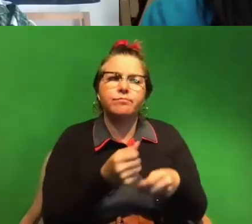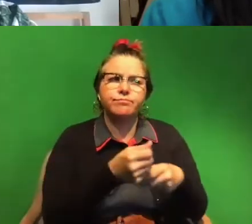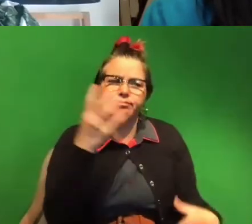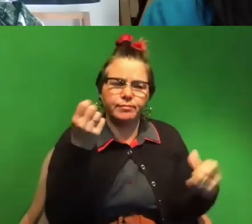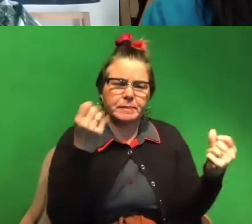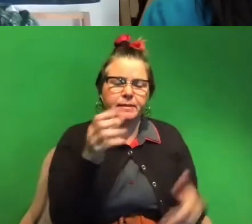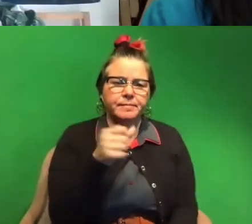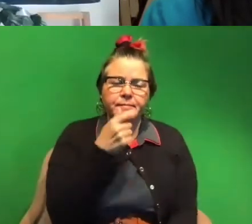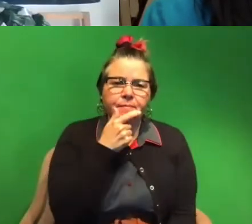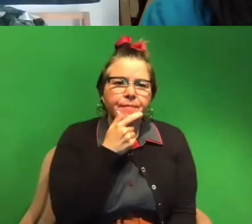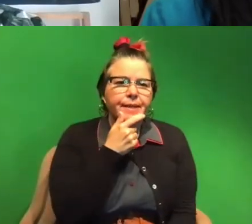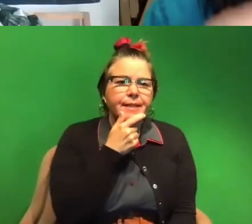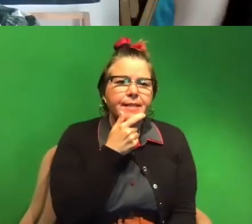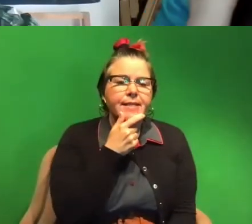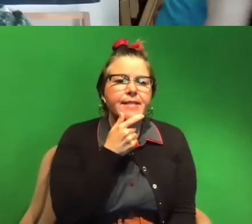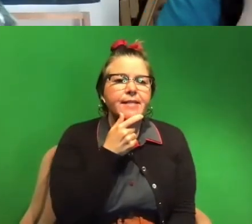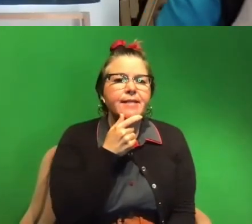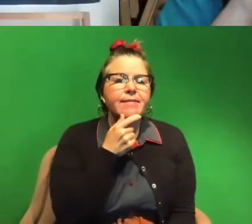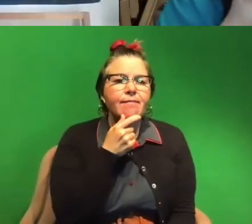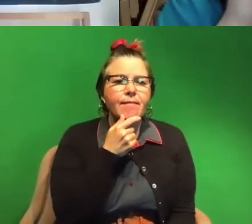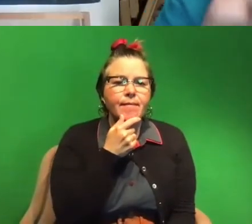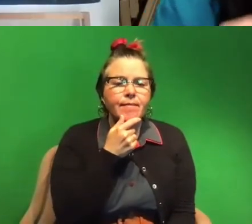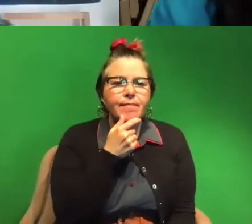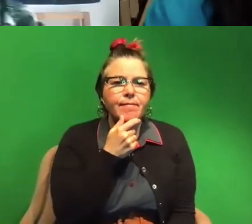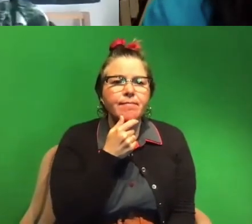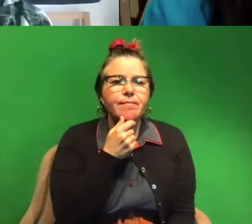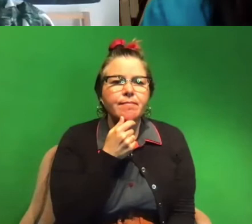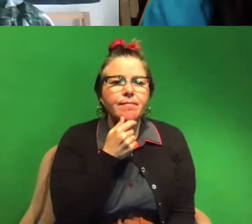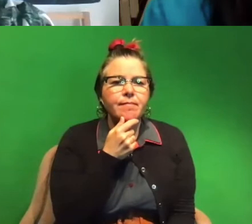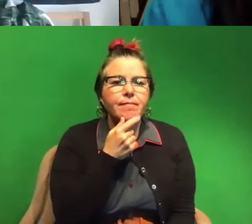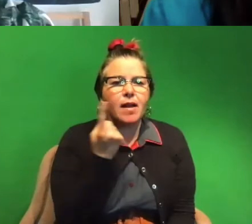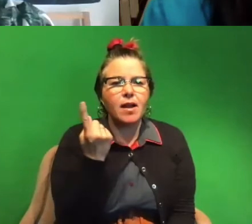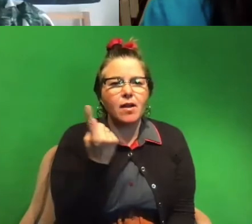So CITES, and I always butcher